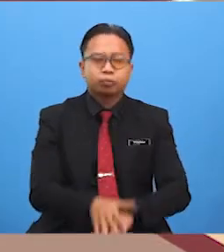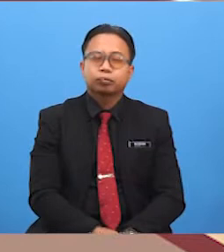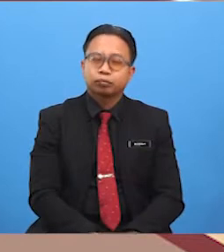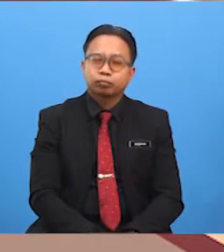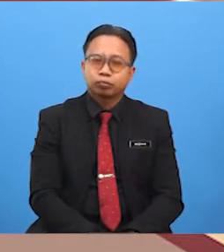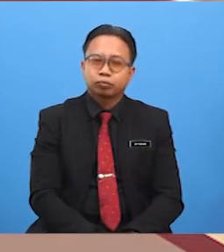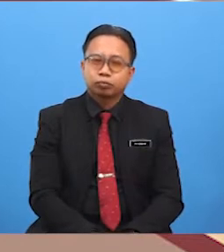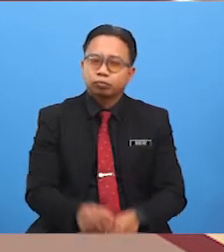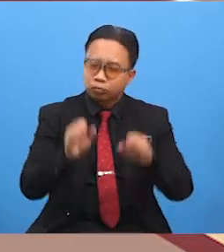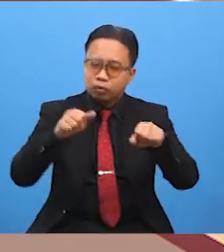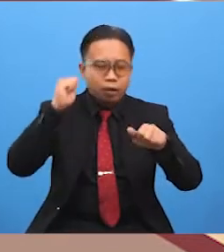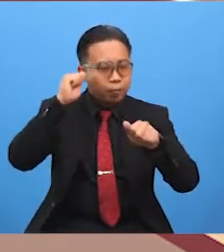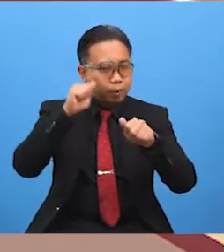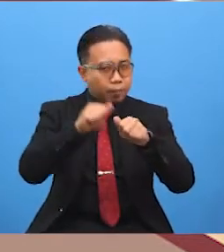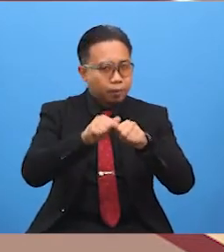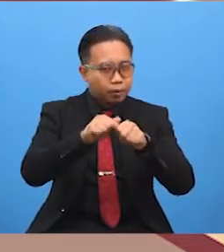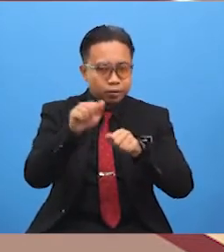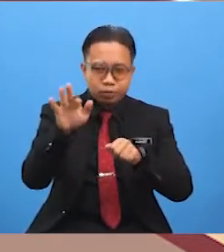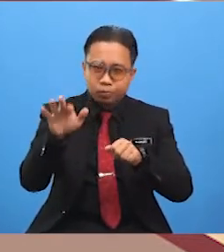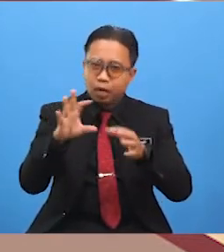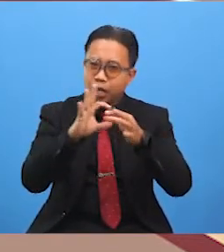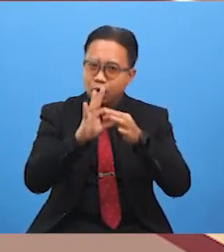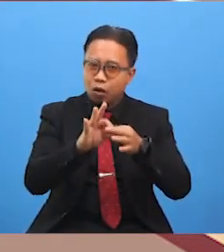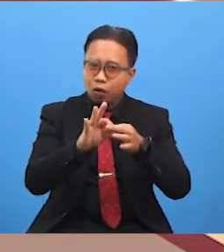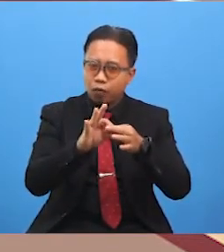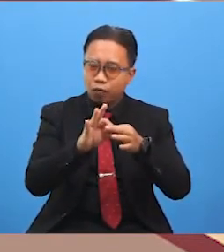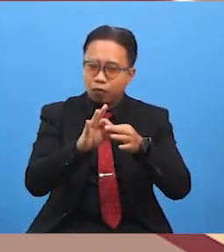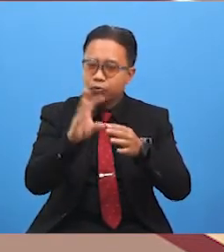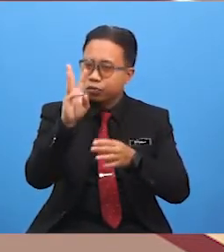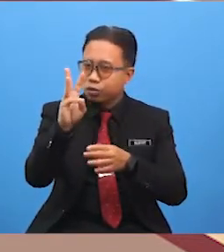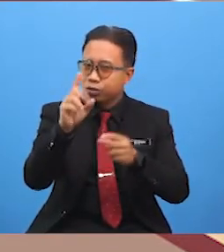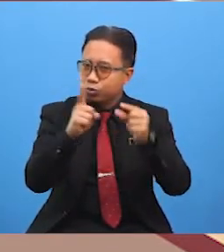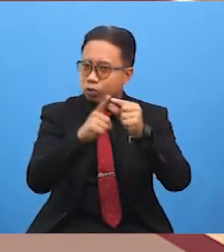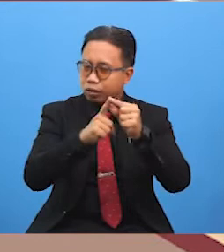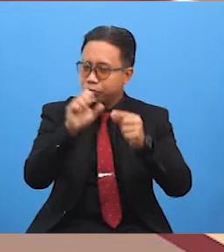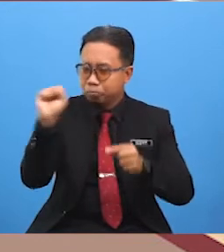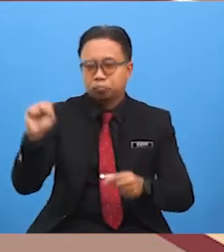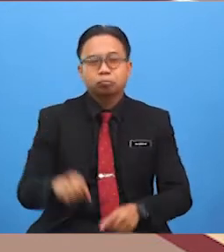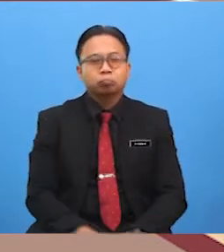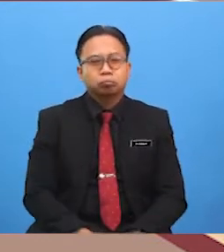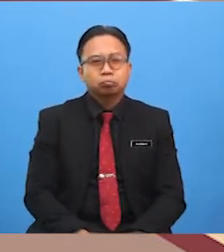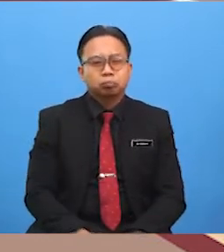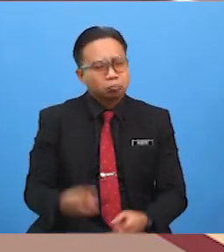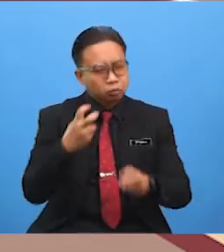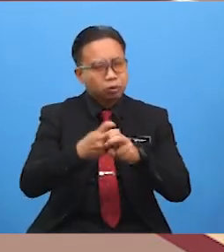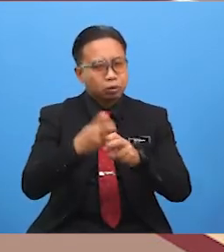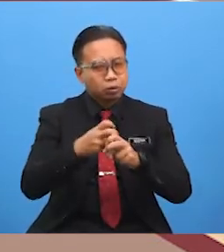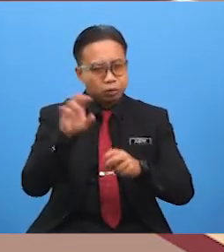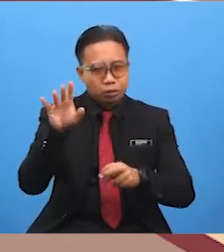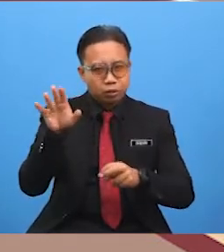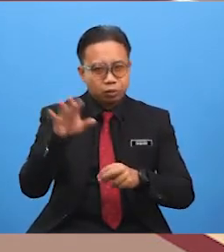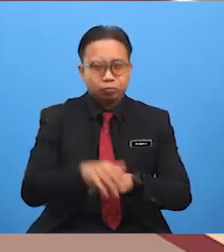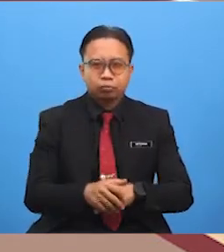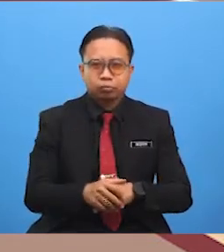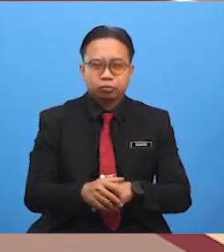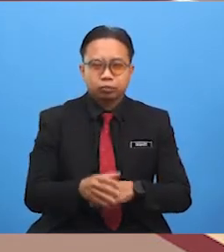So, can you remember the spelling of all those 6 words? Were they difficult for you to spell? Were